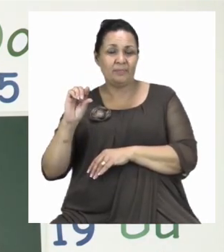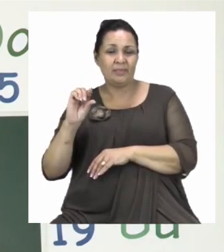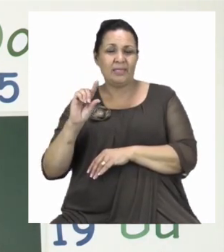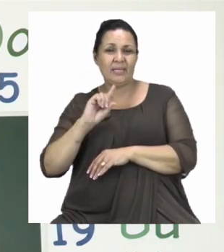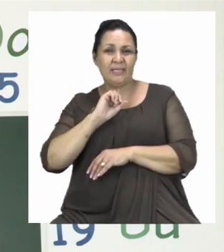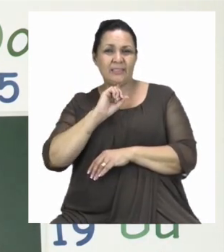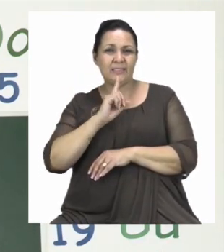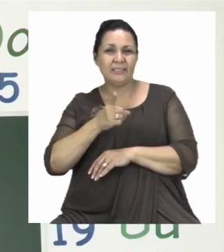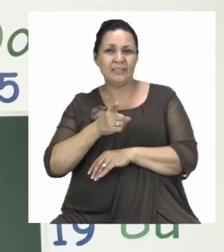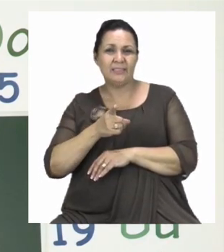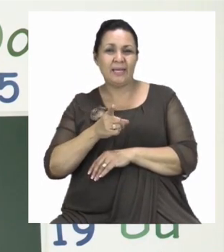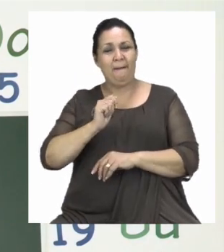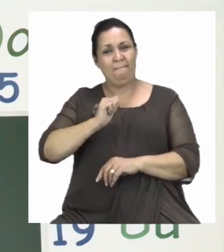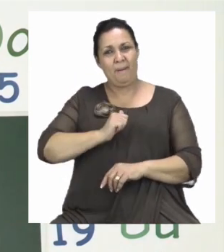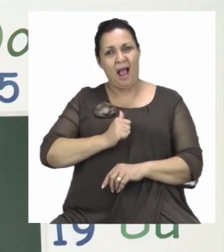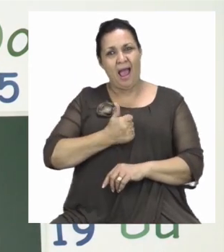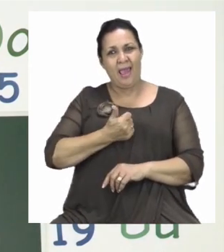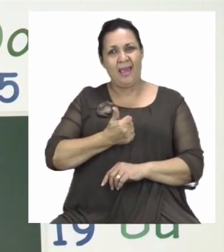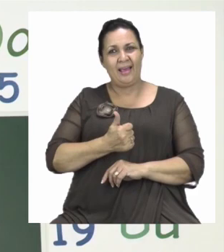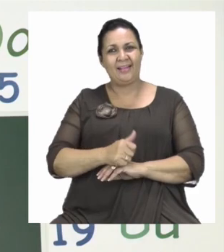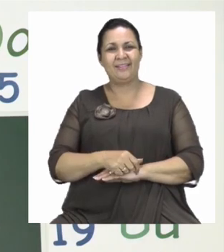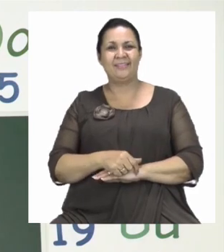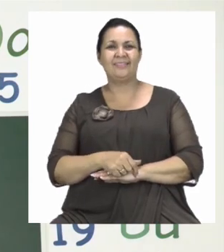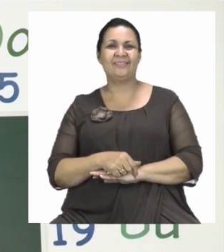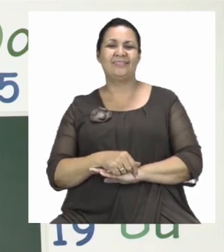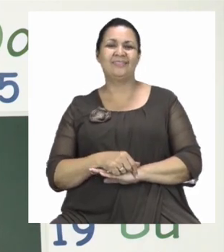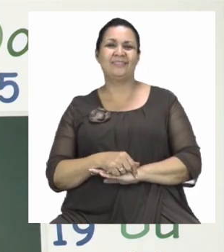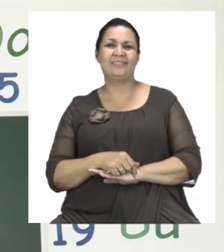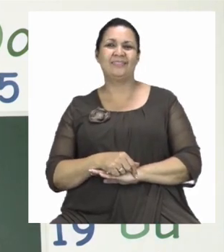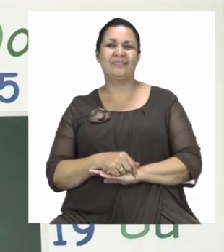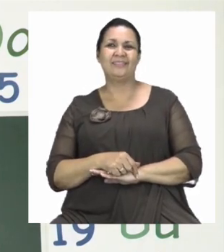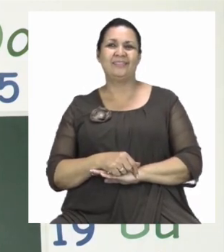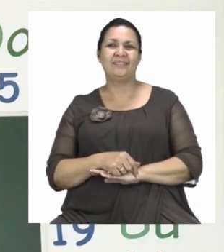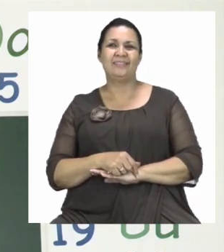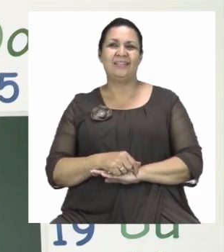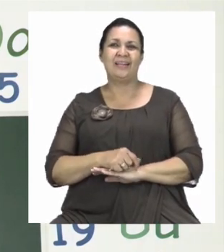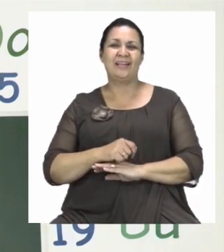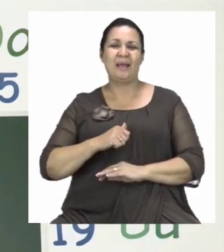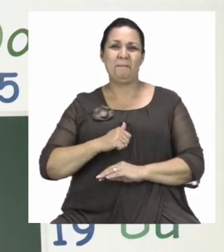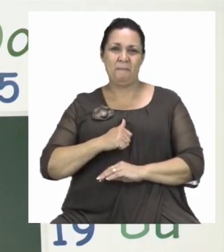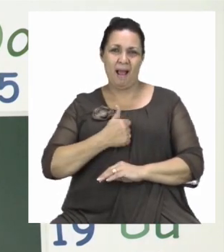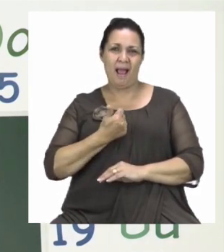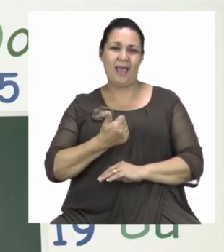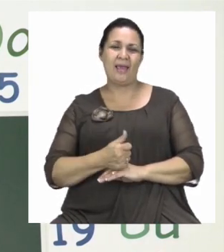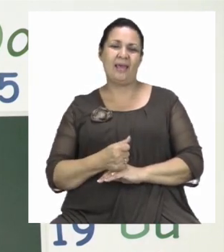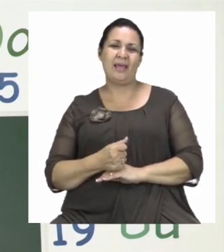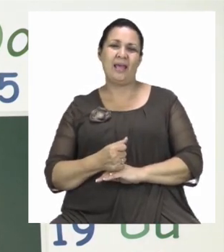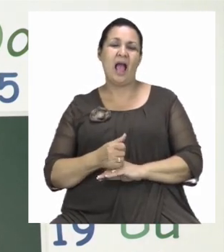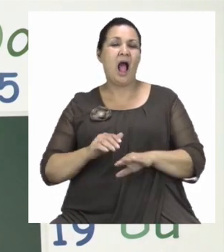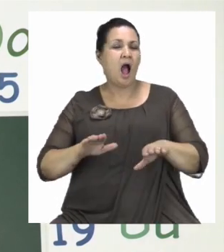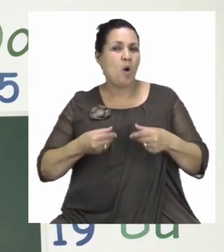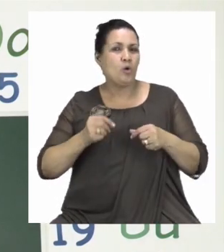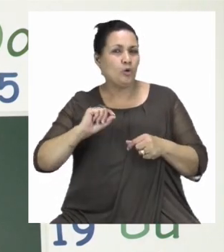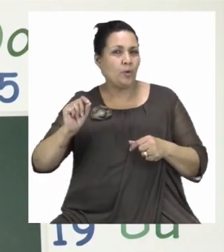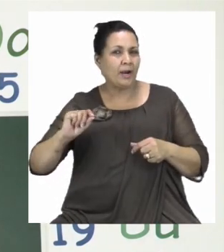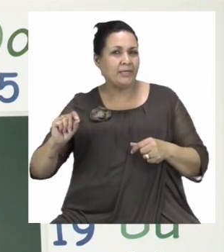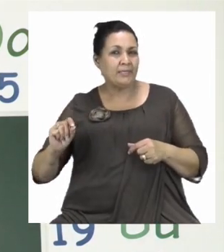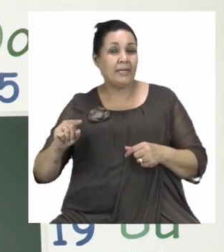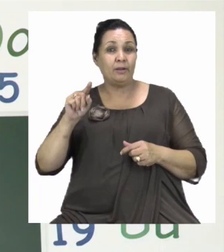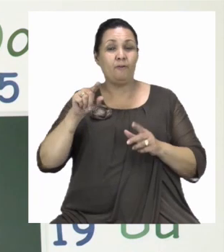is my. So my is written like this. We